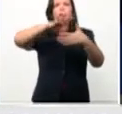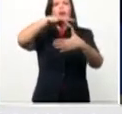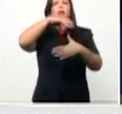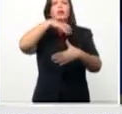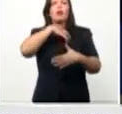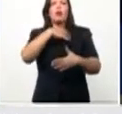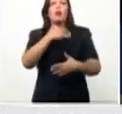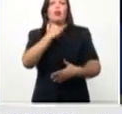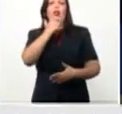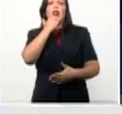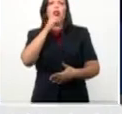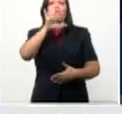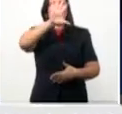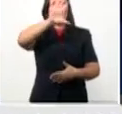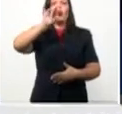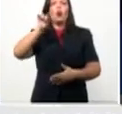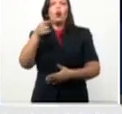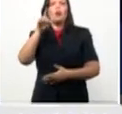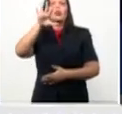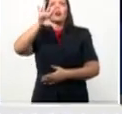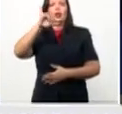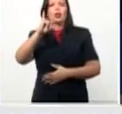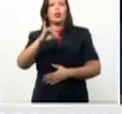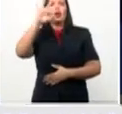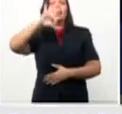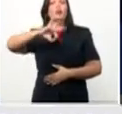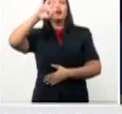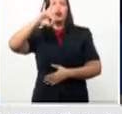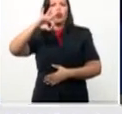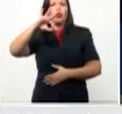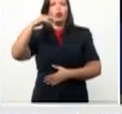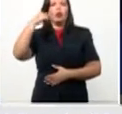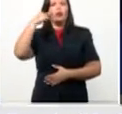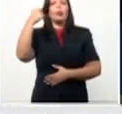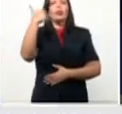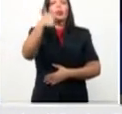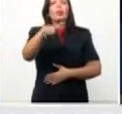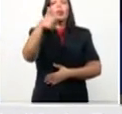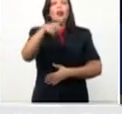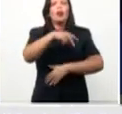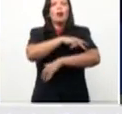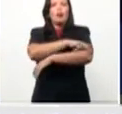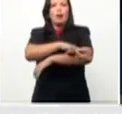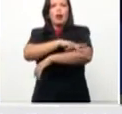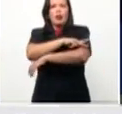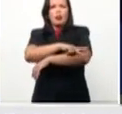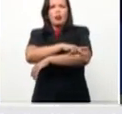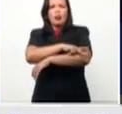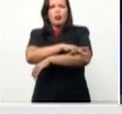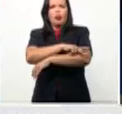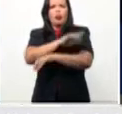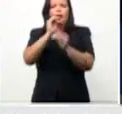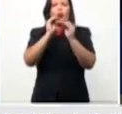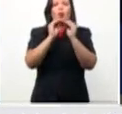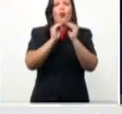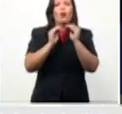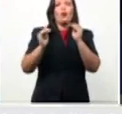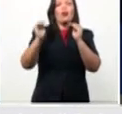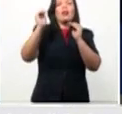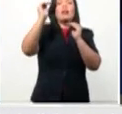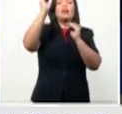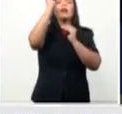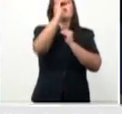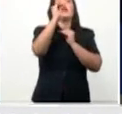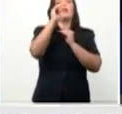5.56%, and there are 10 countries with higher rates than this average rate. Among them,